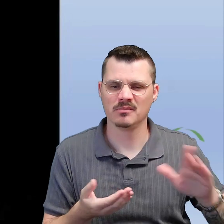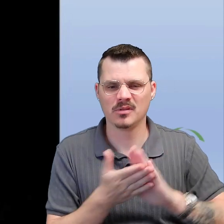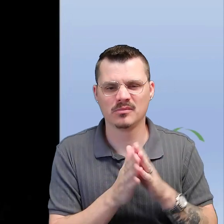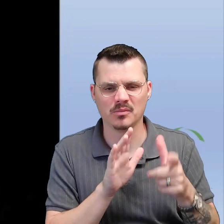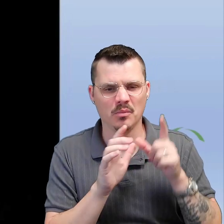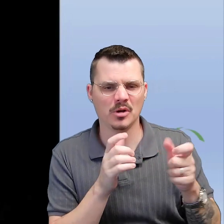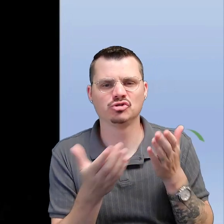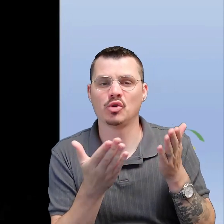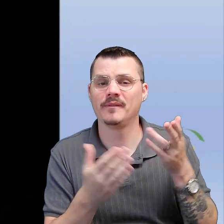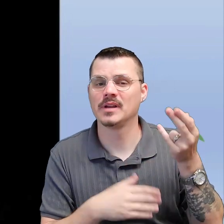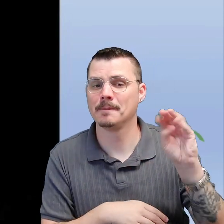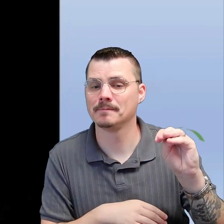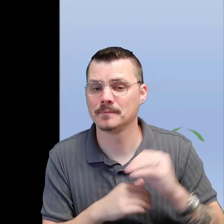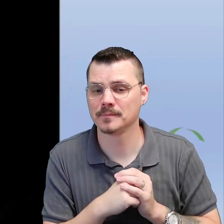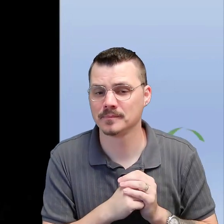his servants.